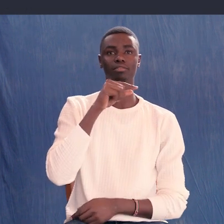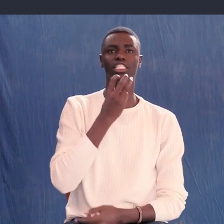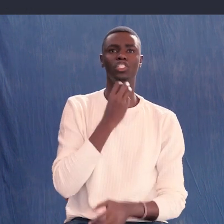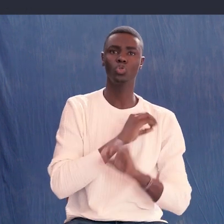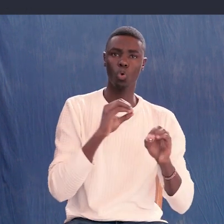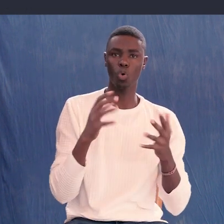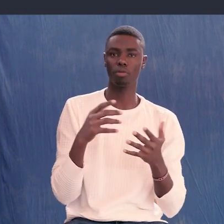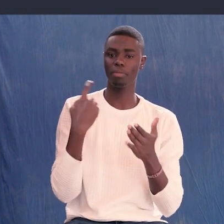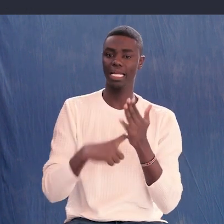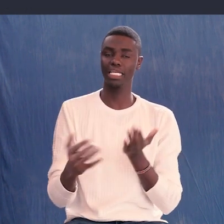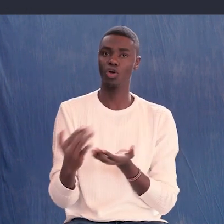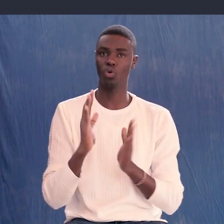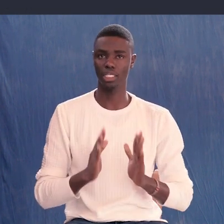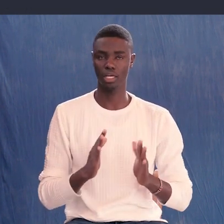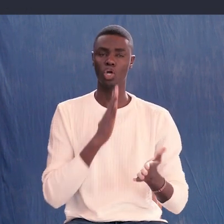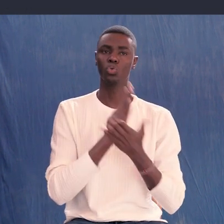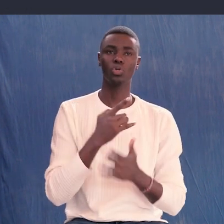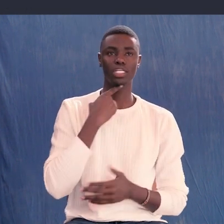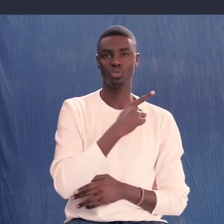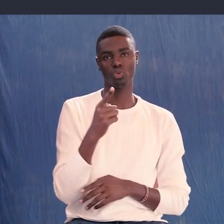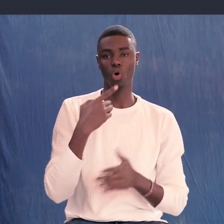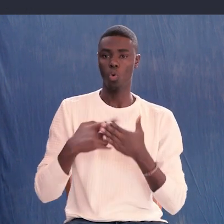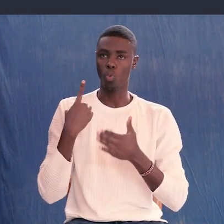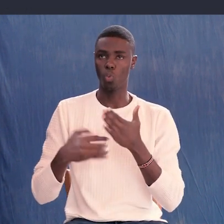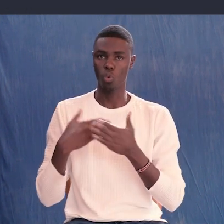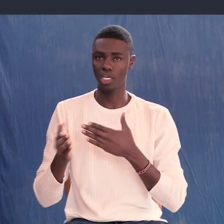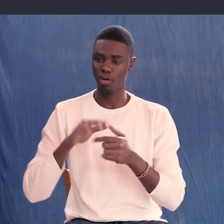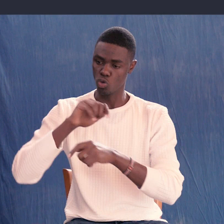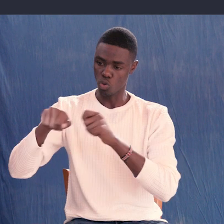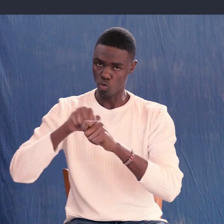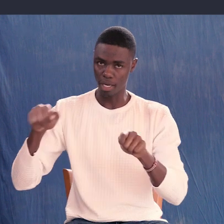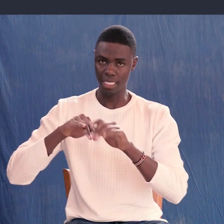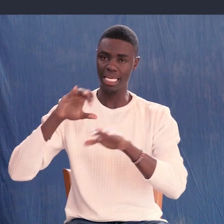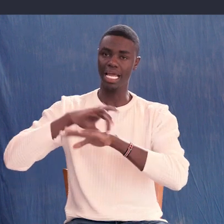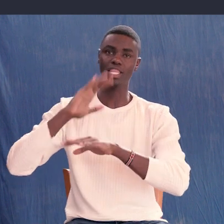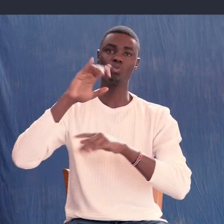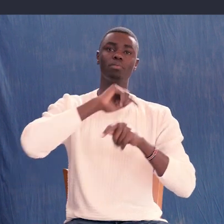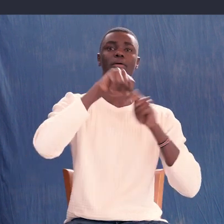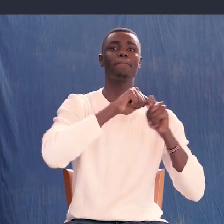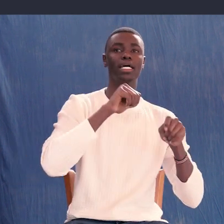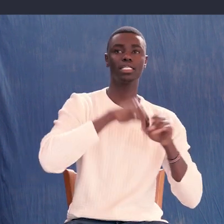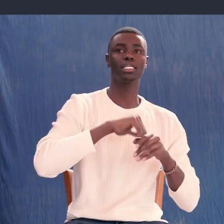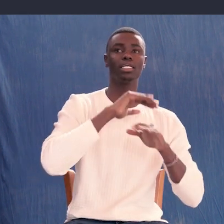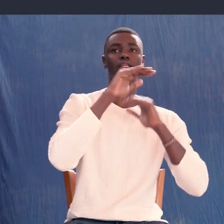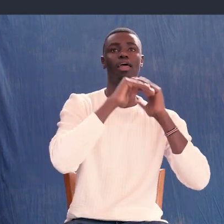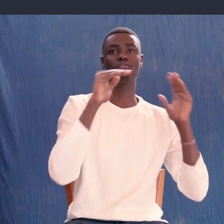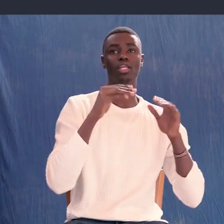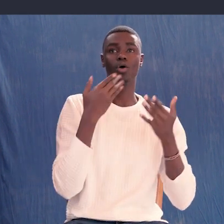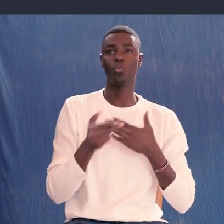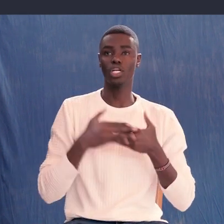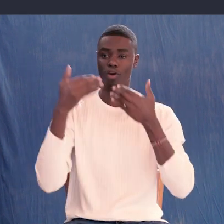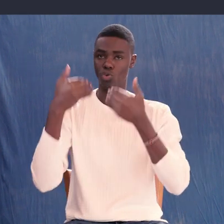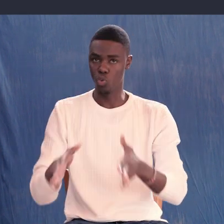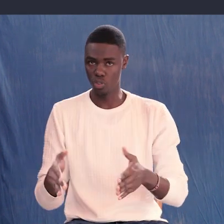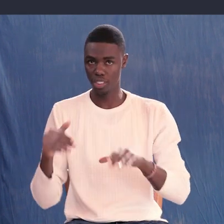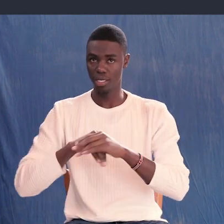Truly, I say to you, whatever you bind on earth shall have been bound in heaven, and whatever you loose on earth shall have been